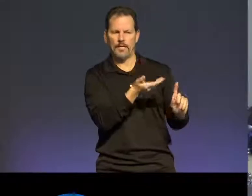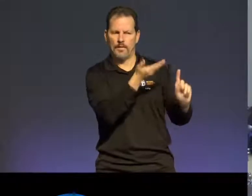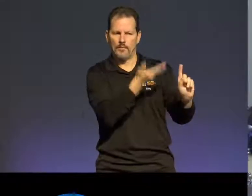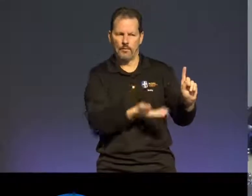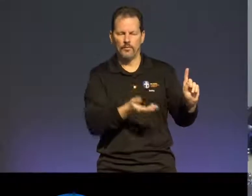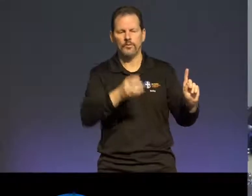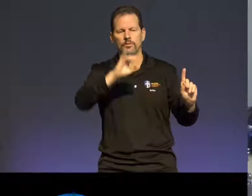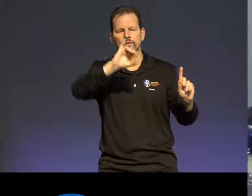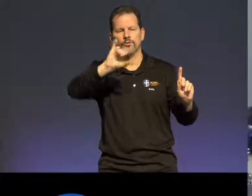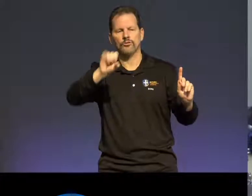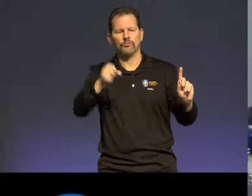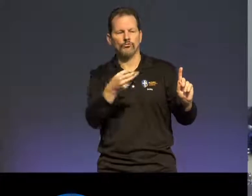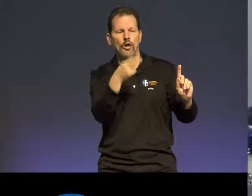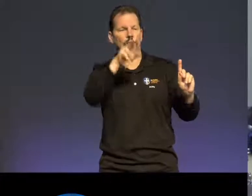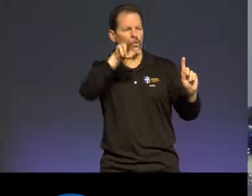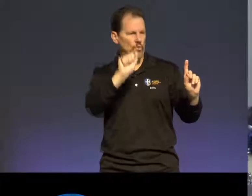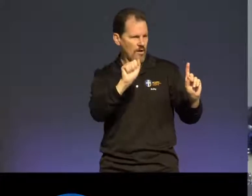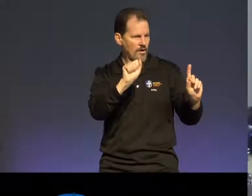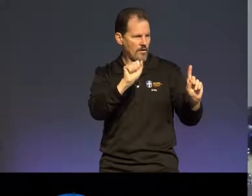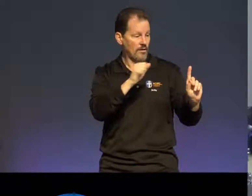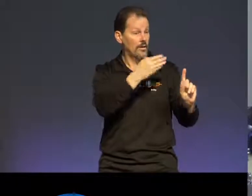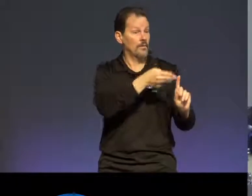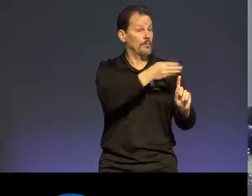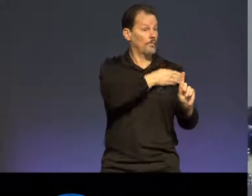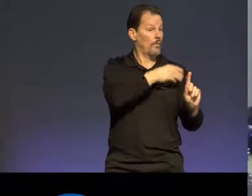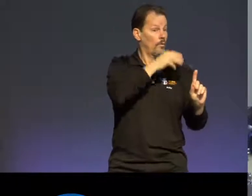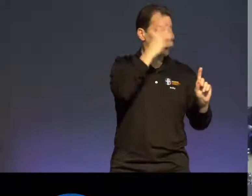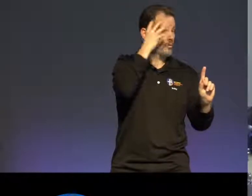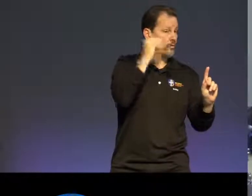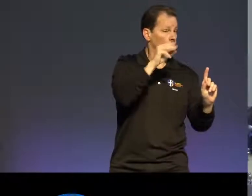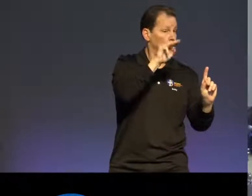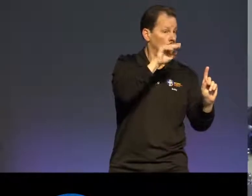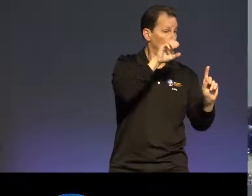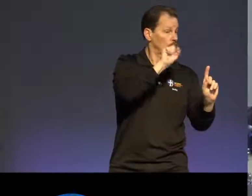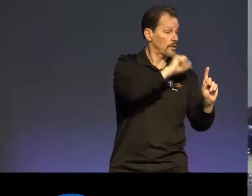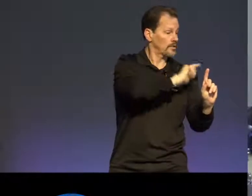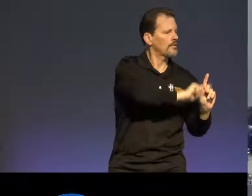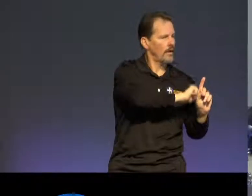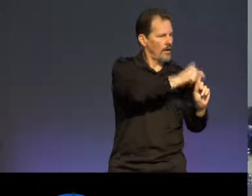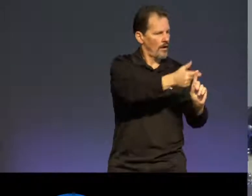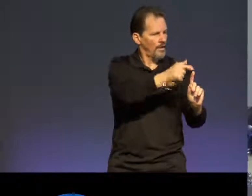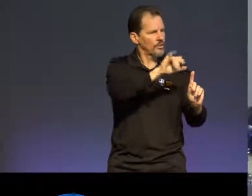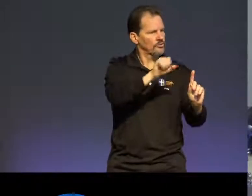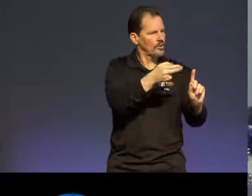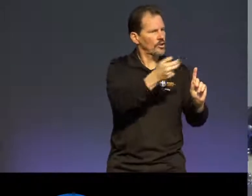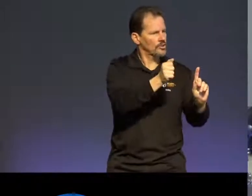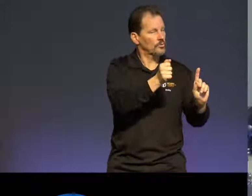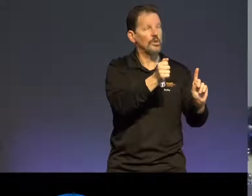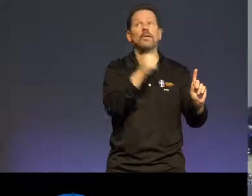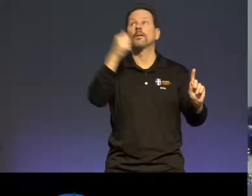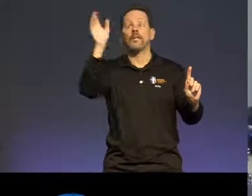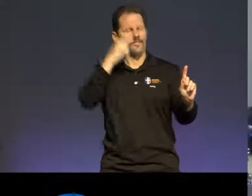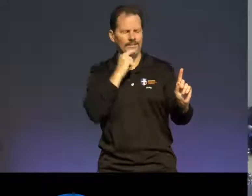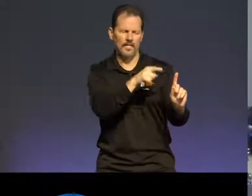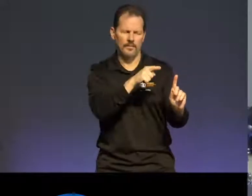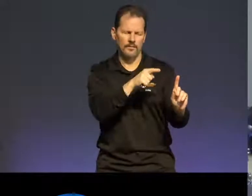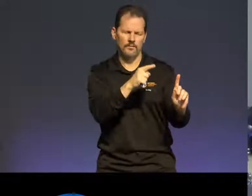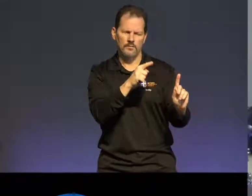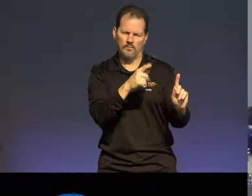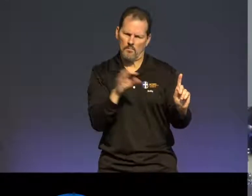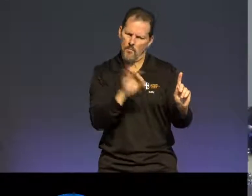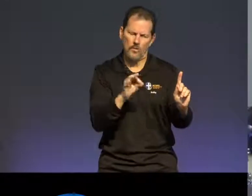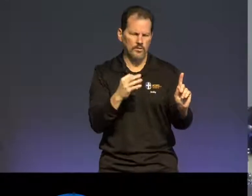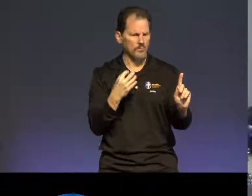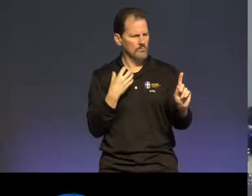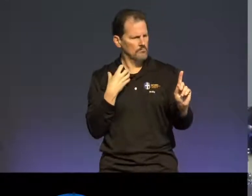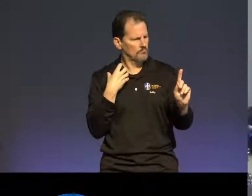after Moses into leadership. And God told him to be bold and courageous, knowing he was about to go into the promised land. But if you look at Joshua chapter